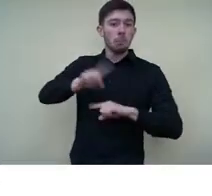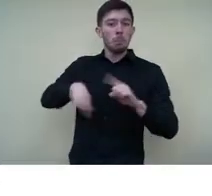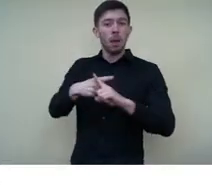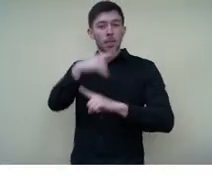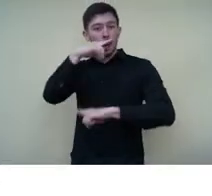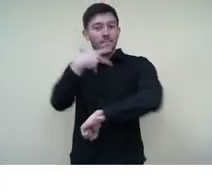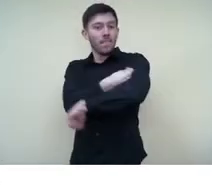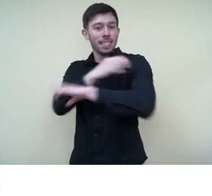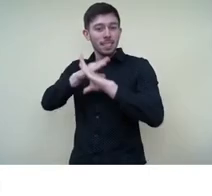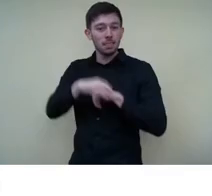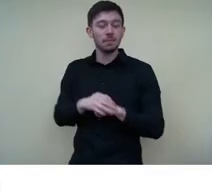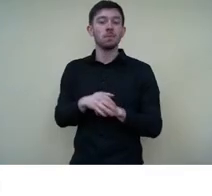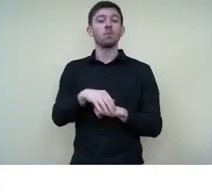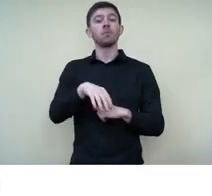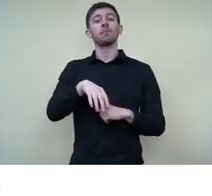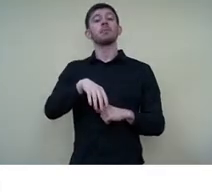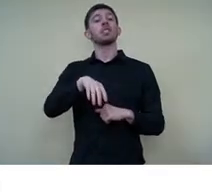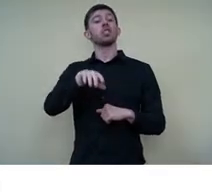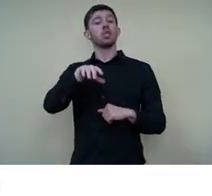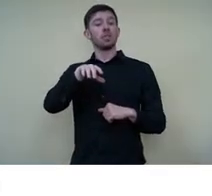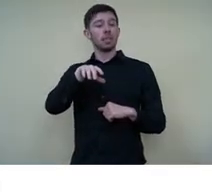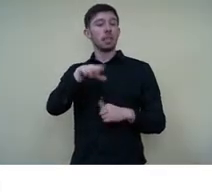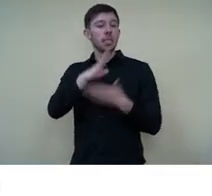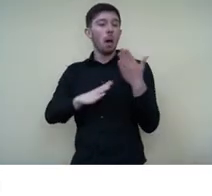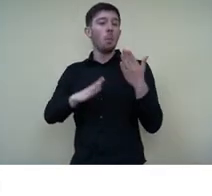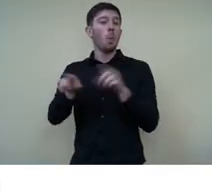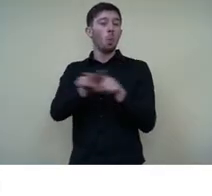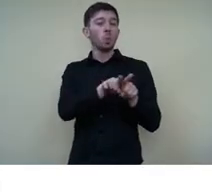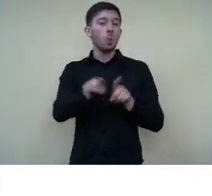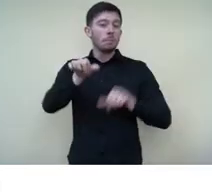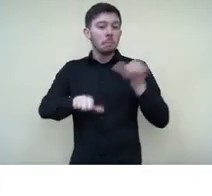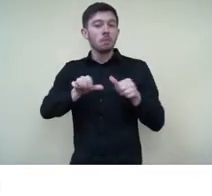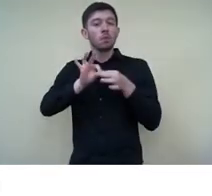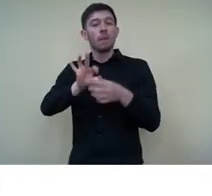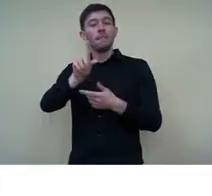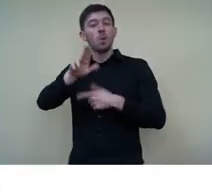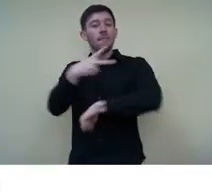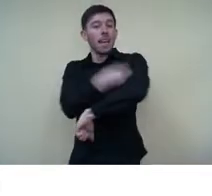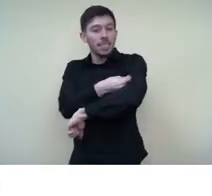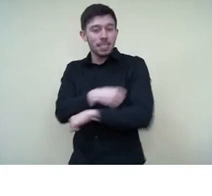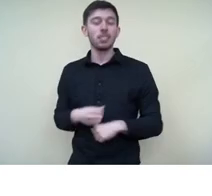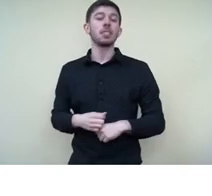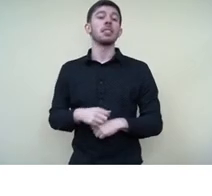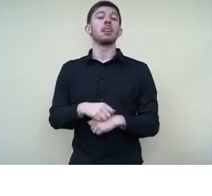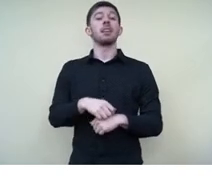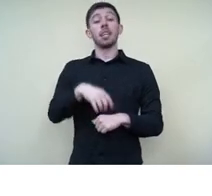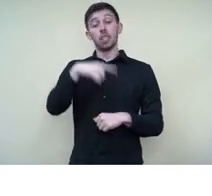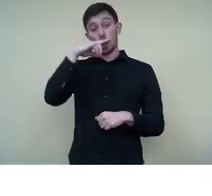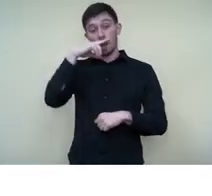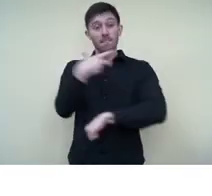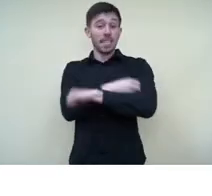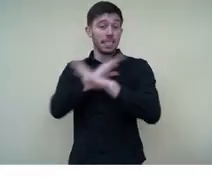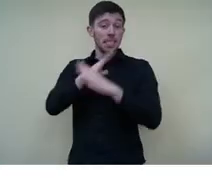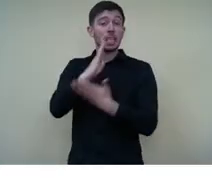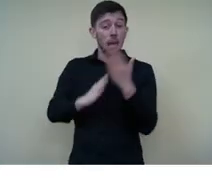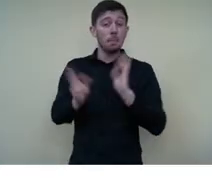vaccinations. Just under 26% were hesitant about flu vaccines. 70% strongly agreed that routine childhood vaccines are effective